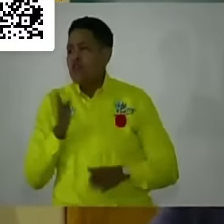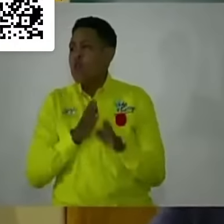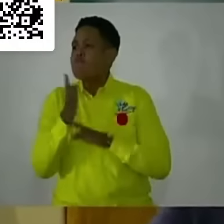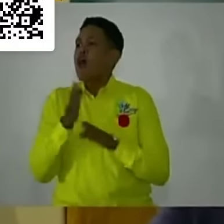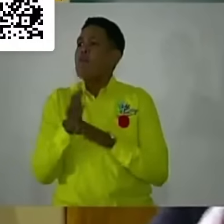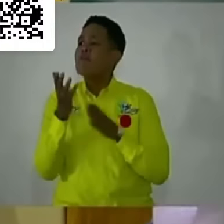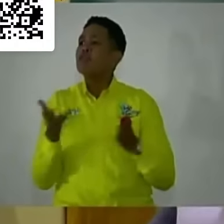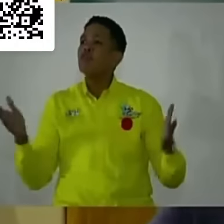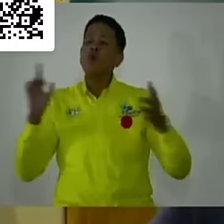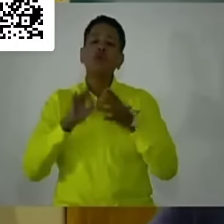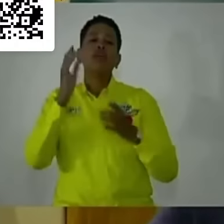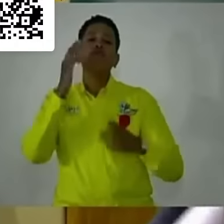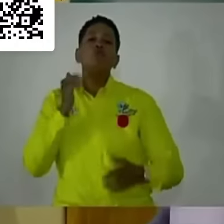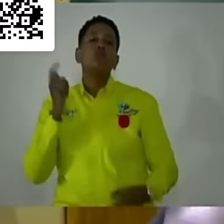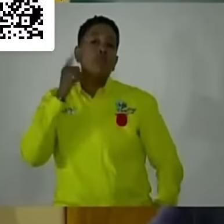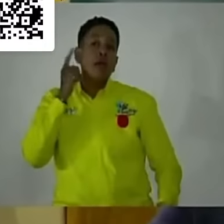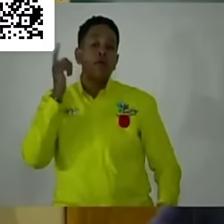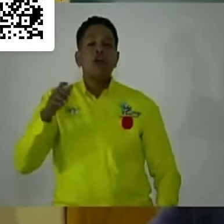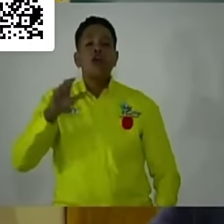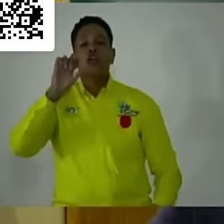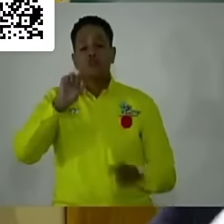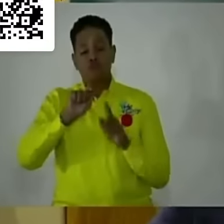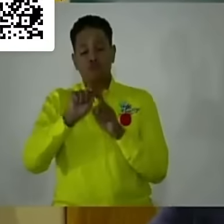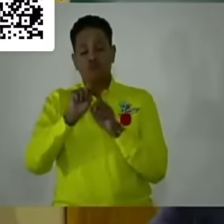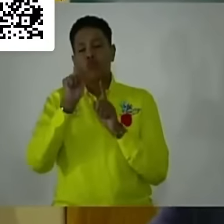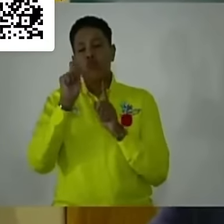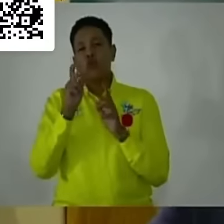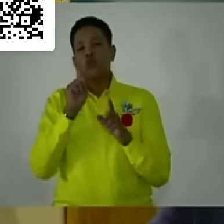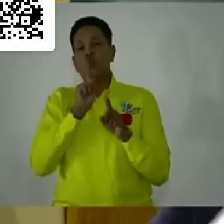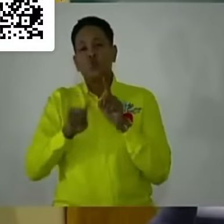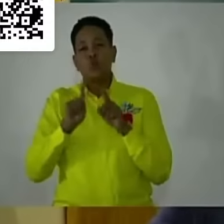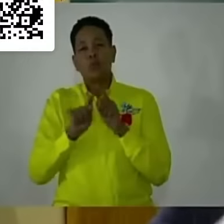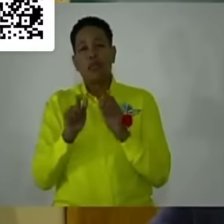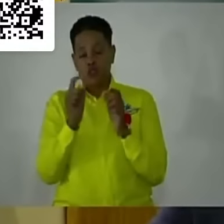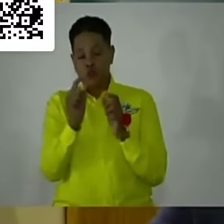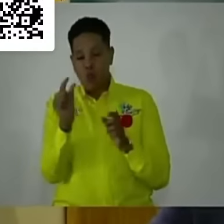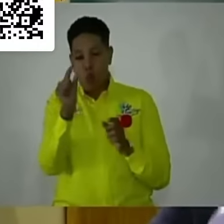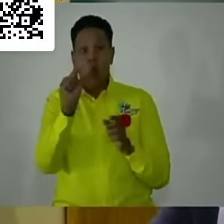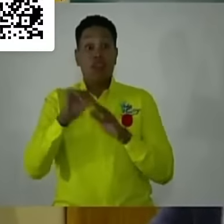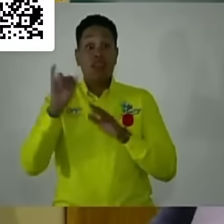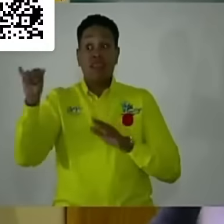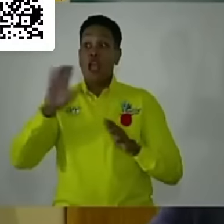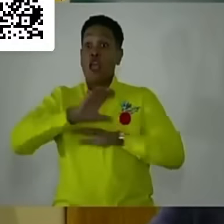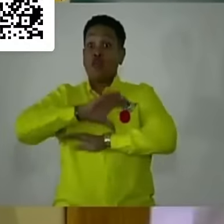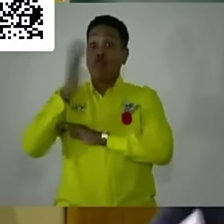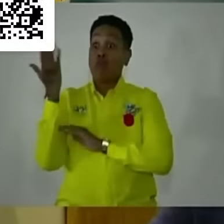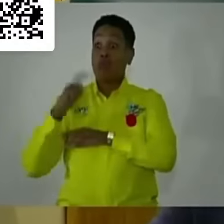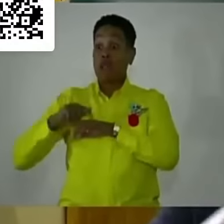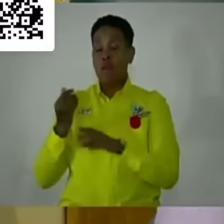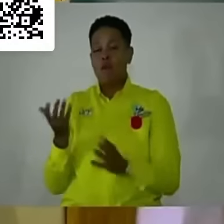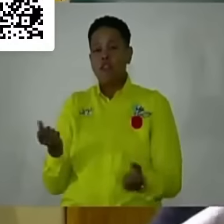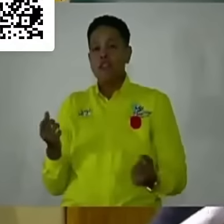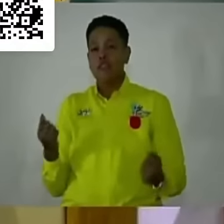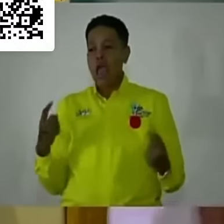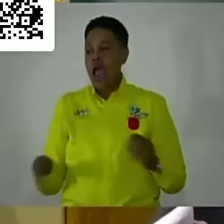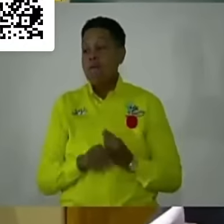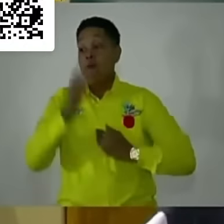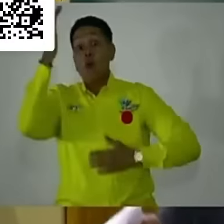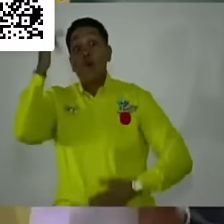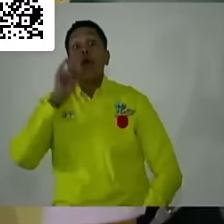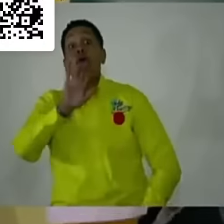source of sweet peppers, cherry tomatoes in that Christmas season, making a lot of money. And again,